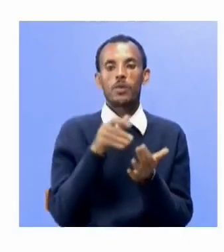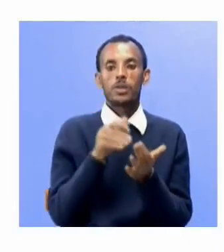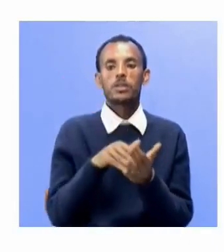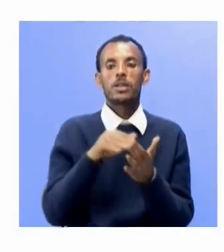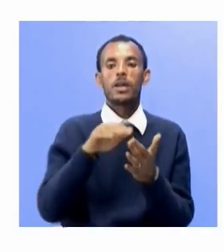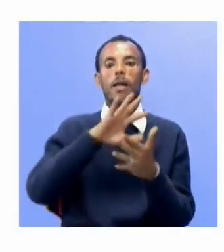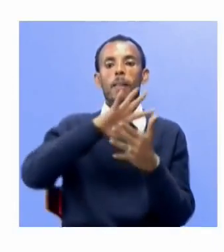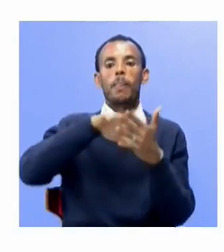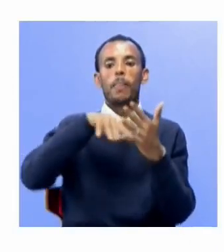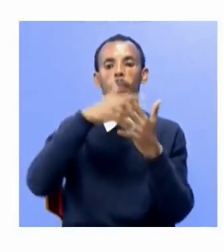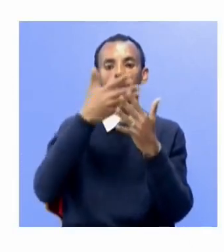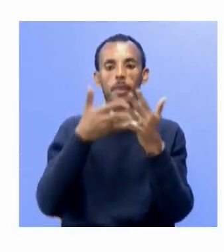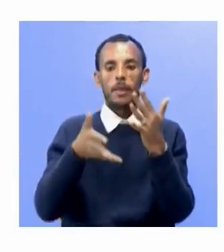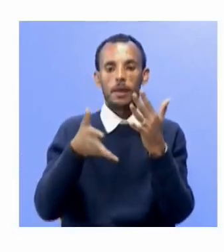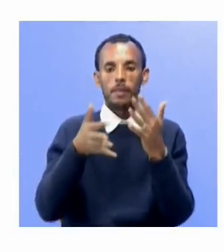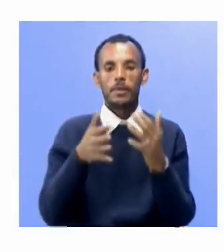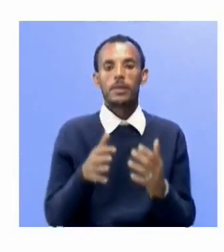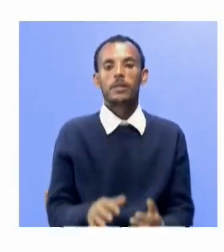table,